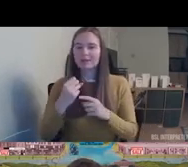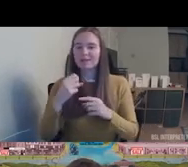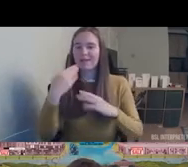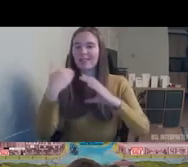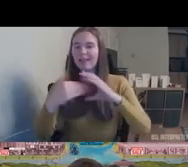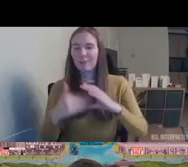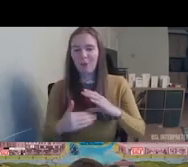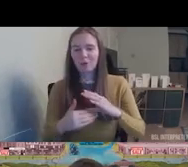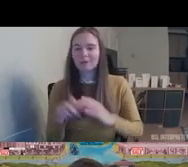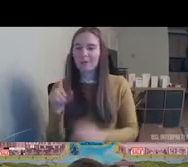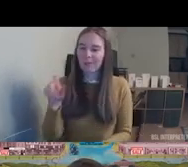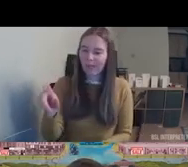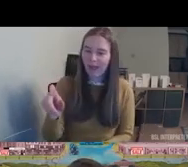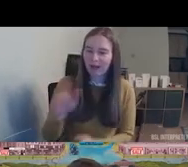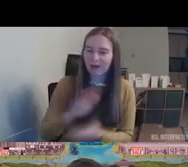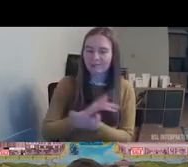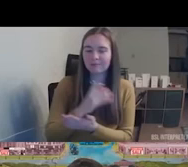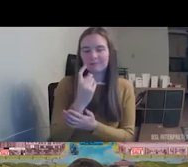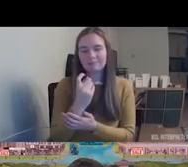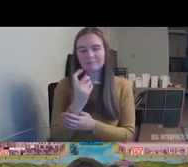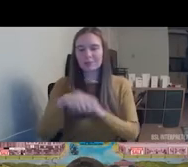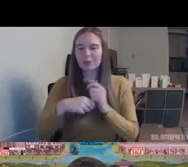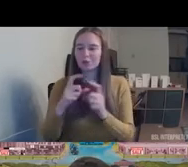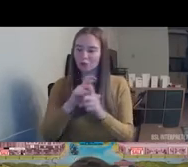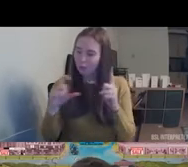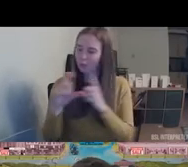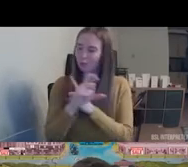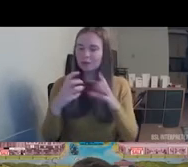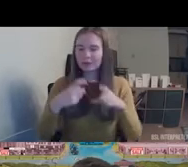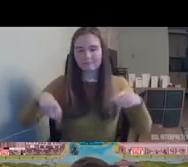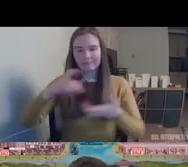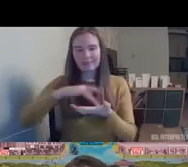sockets, which allow it to really become this communal kind of central piece.